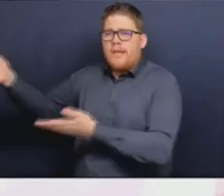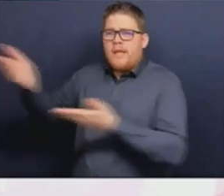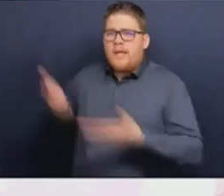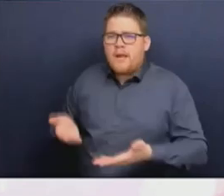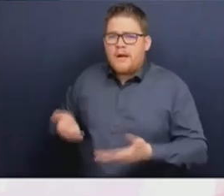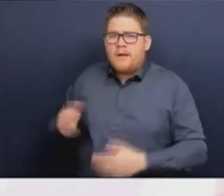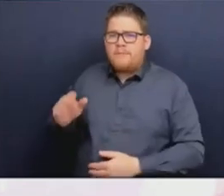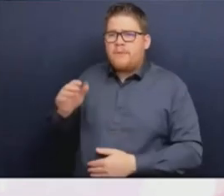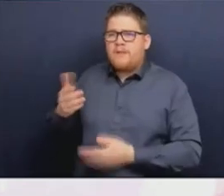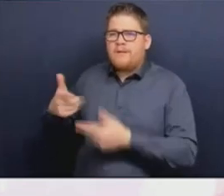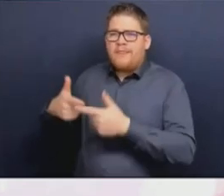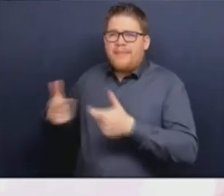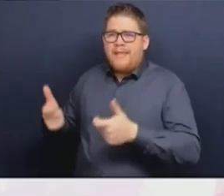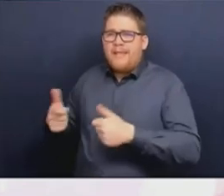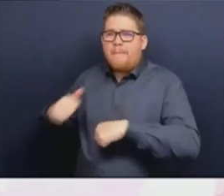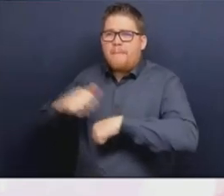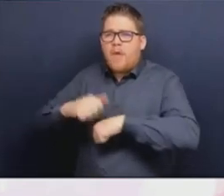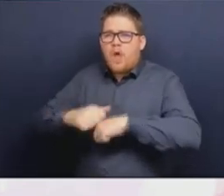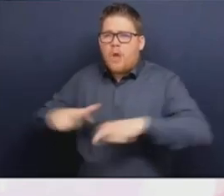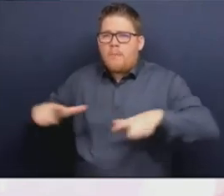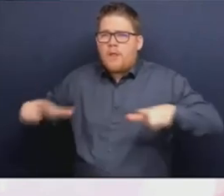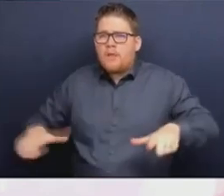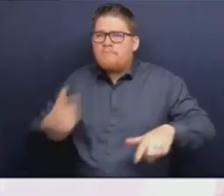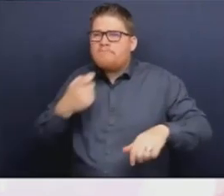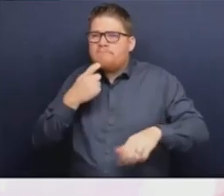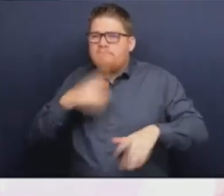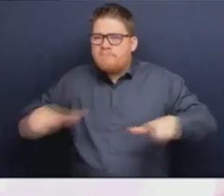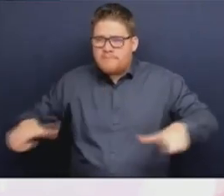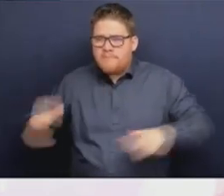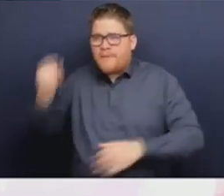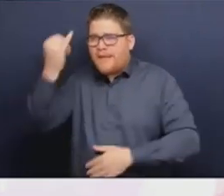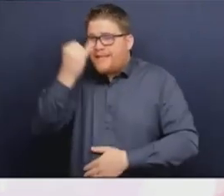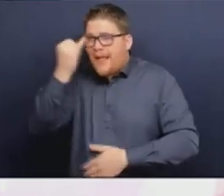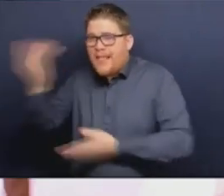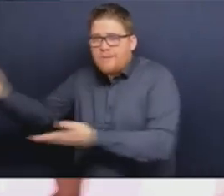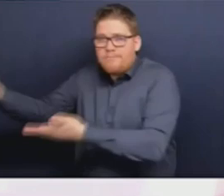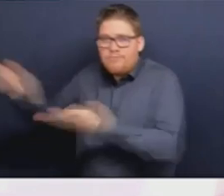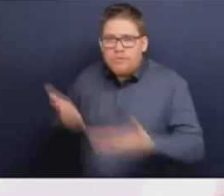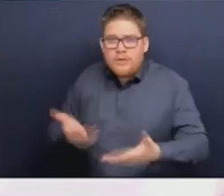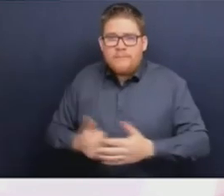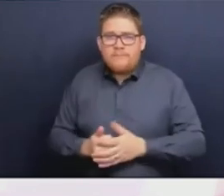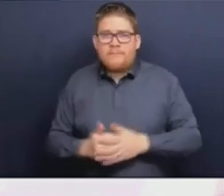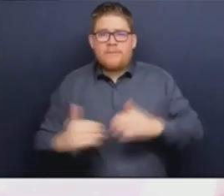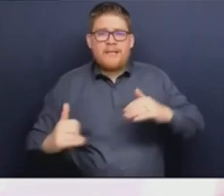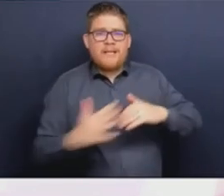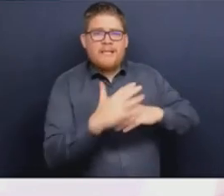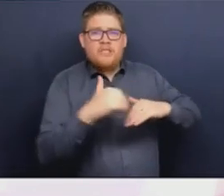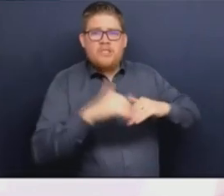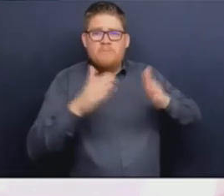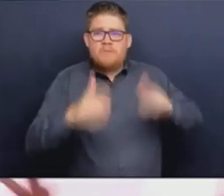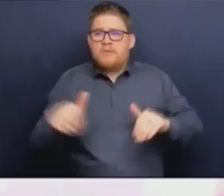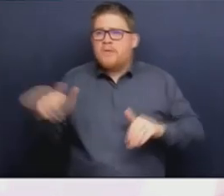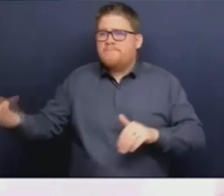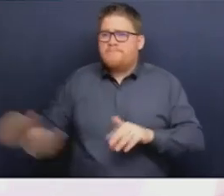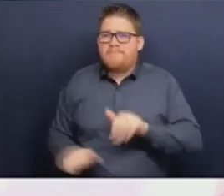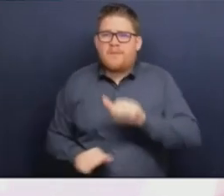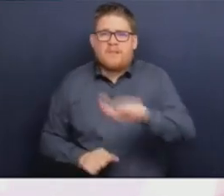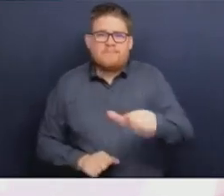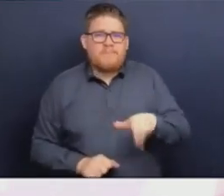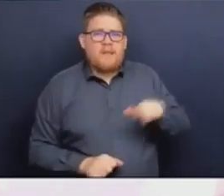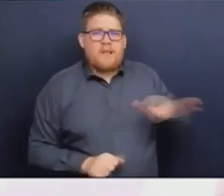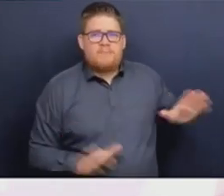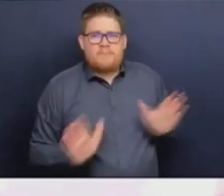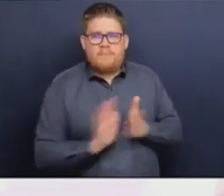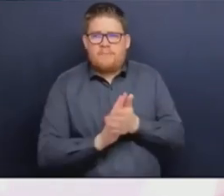And it was put on Indigenous land and excluded the Indigenous people and subsequent generations. So the fact that we